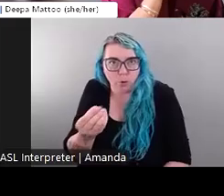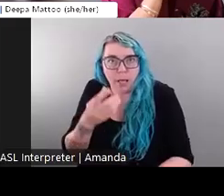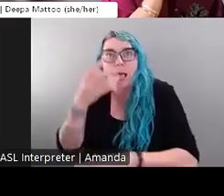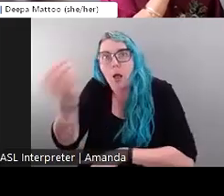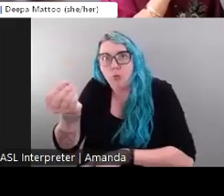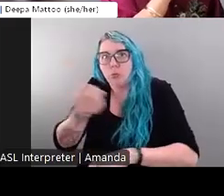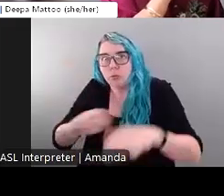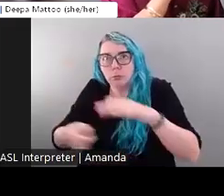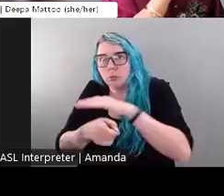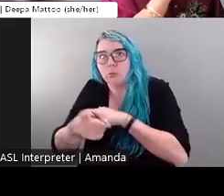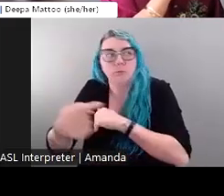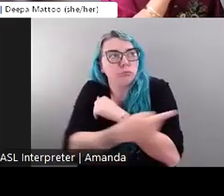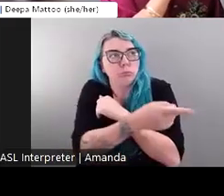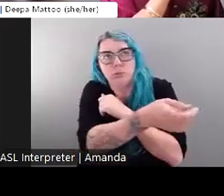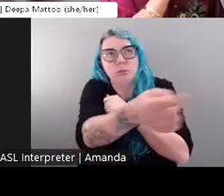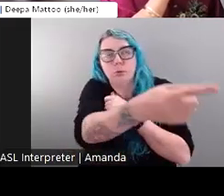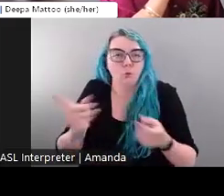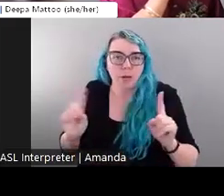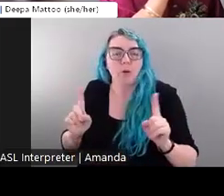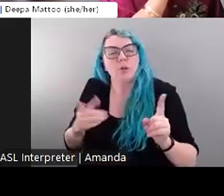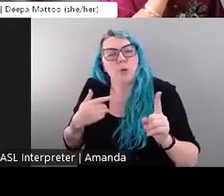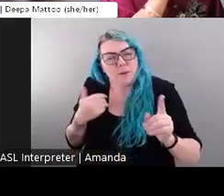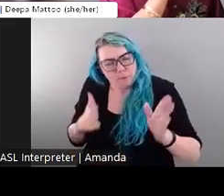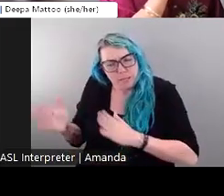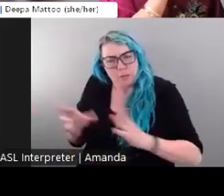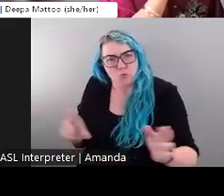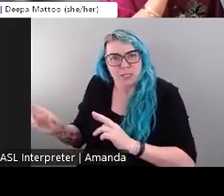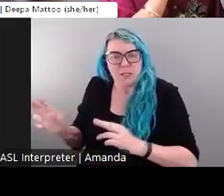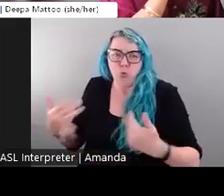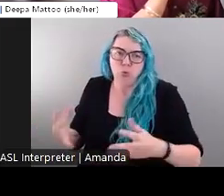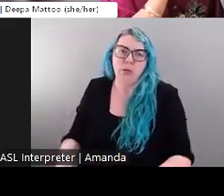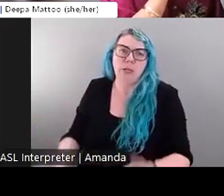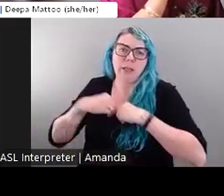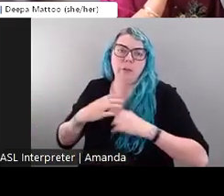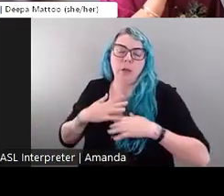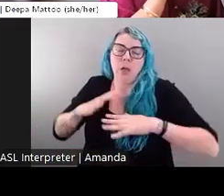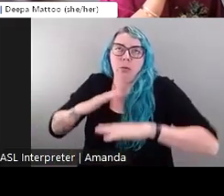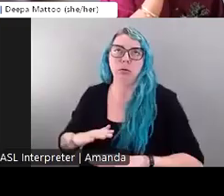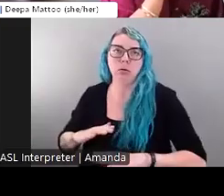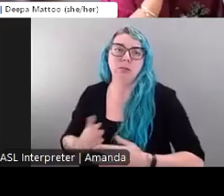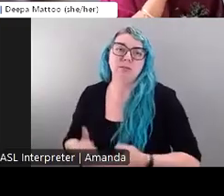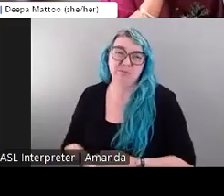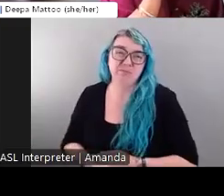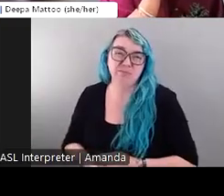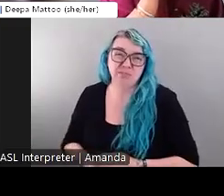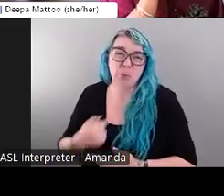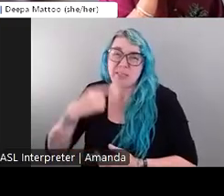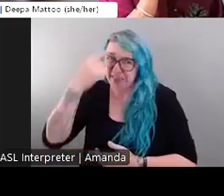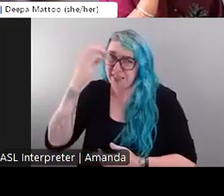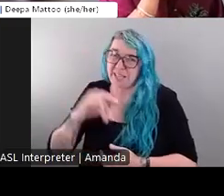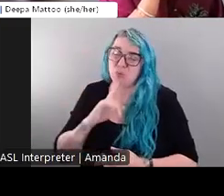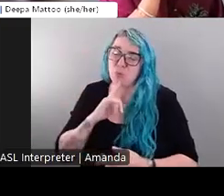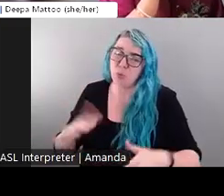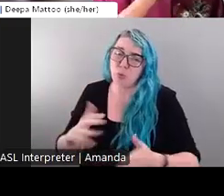planning. Just having a couple of things that they can have in their head would just make you feel